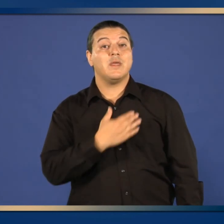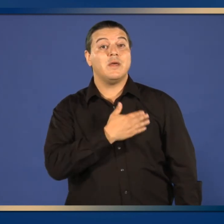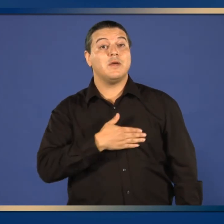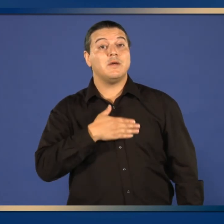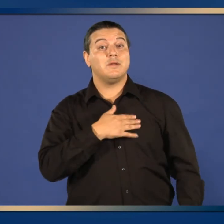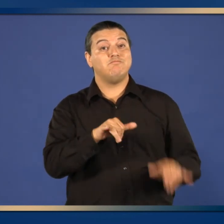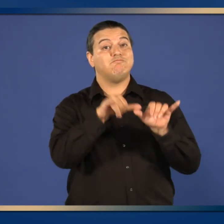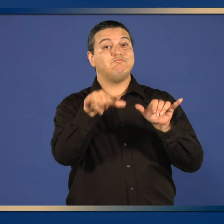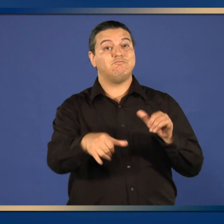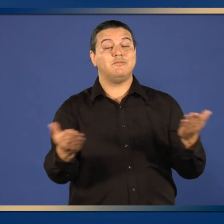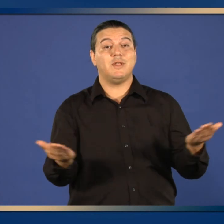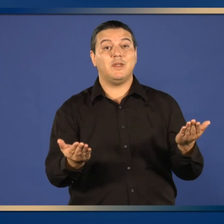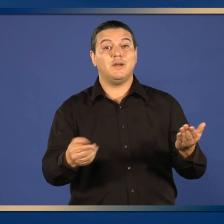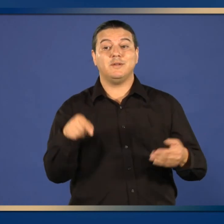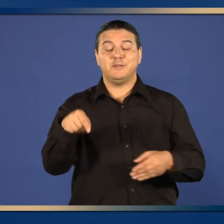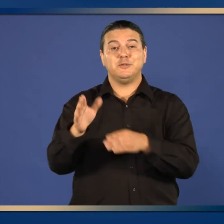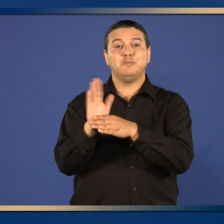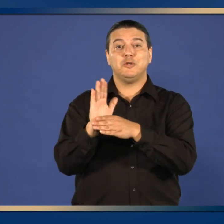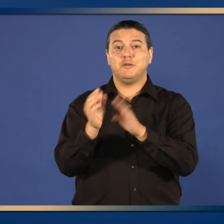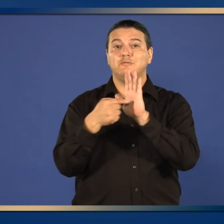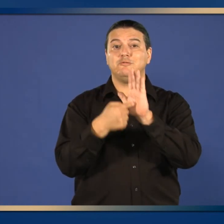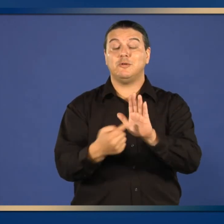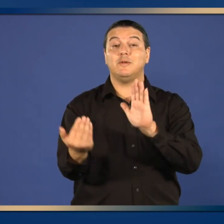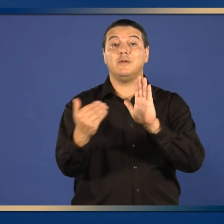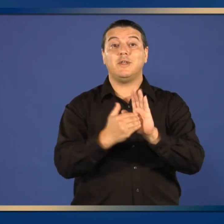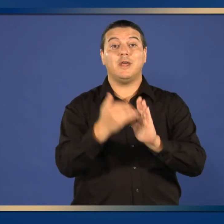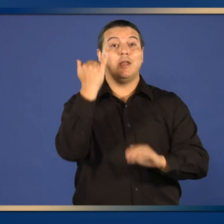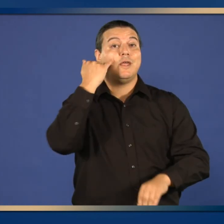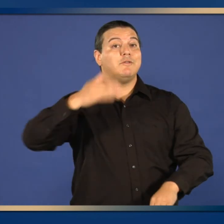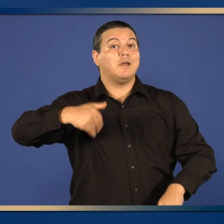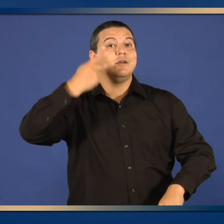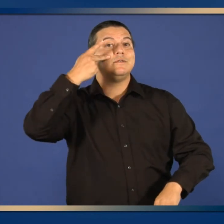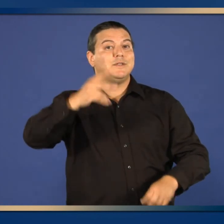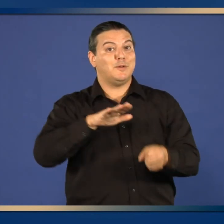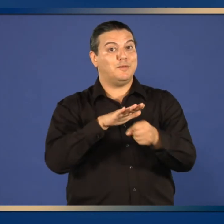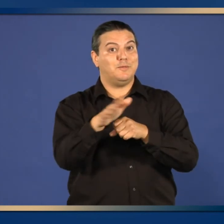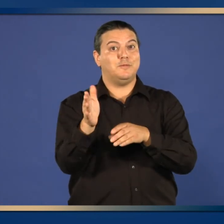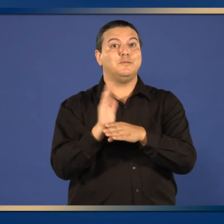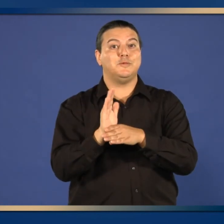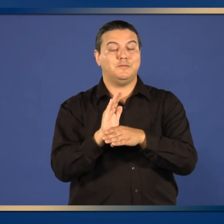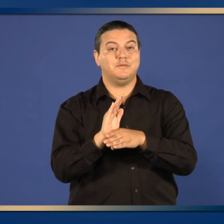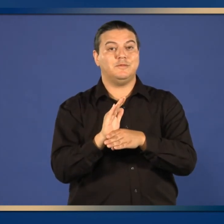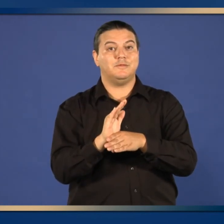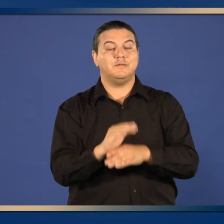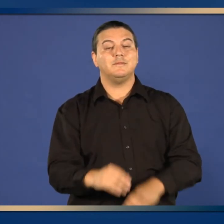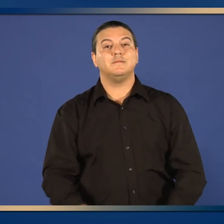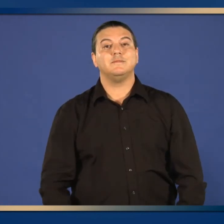Please stay here while this video is repeated for anyone who has not had a chance to see it.